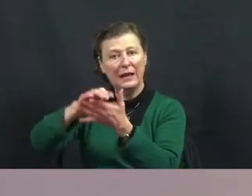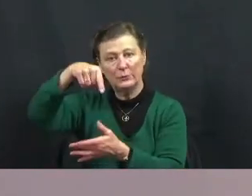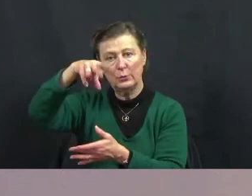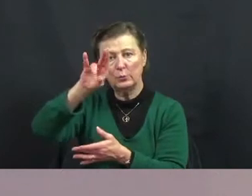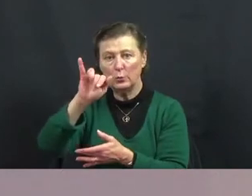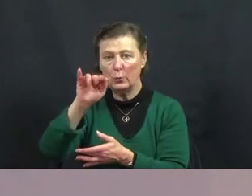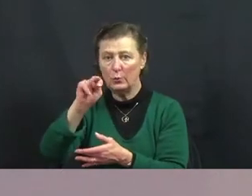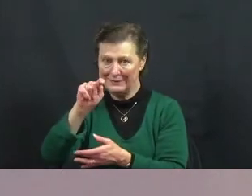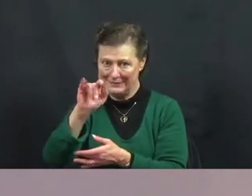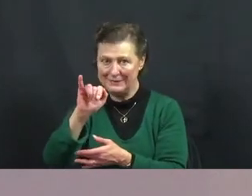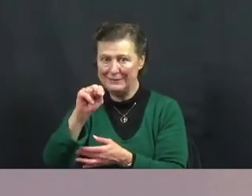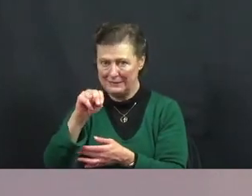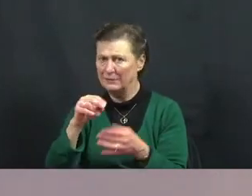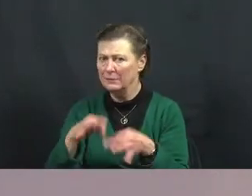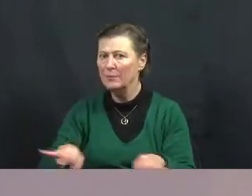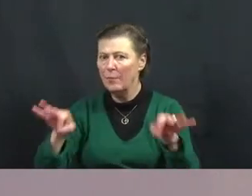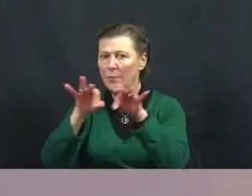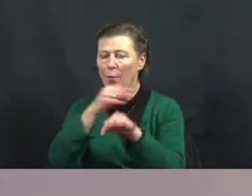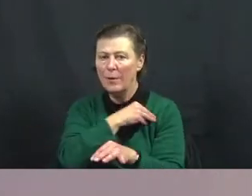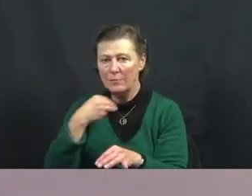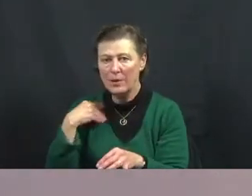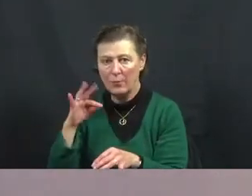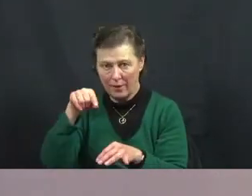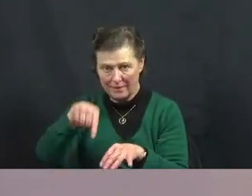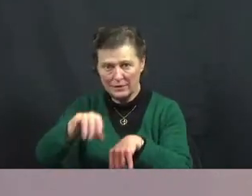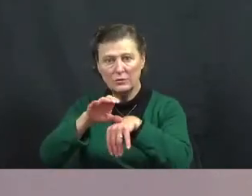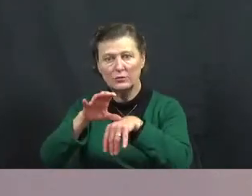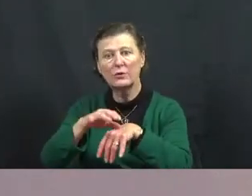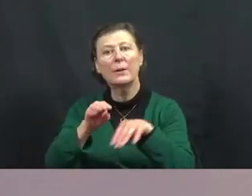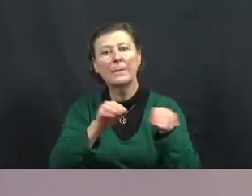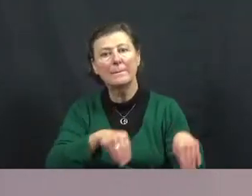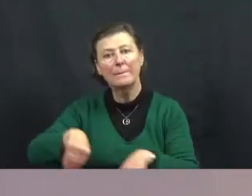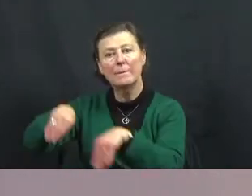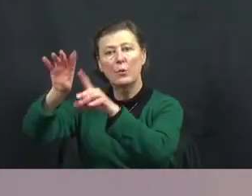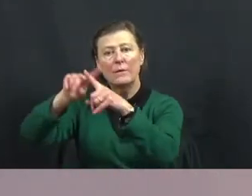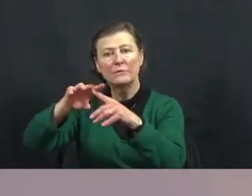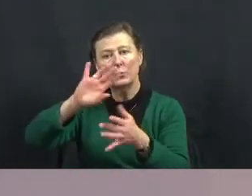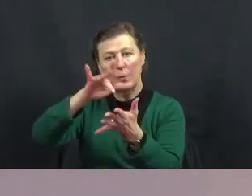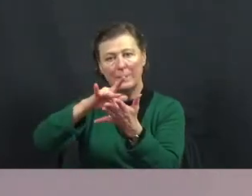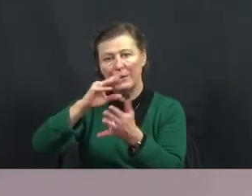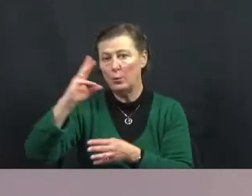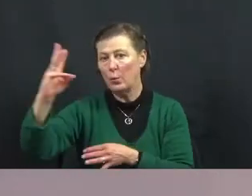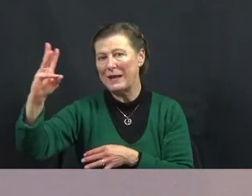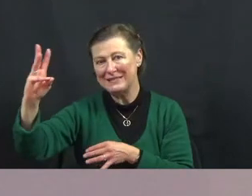also a vital member of our congregation, moved to the Midwest.